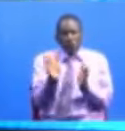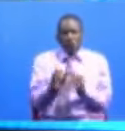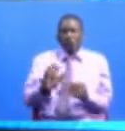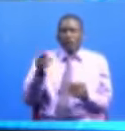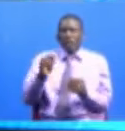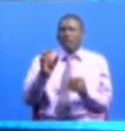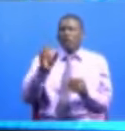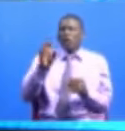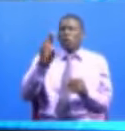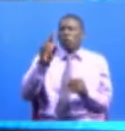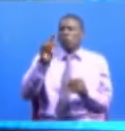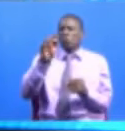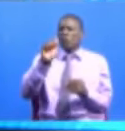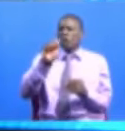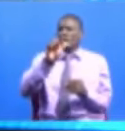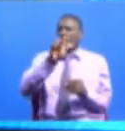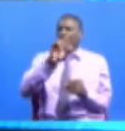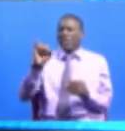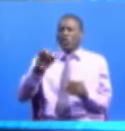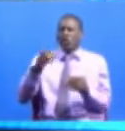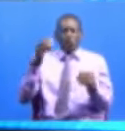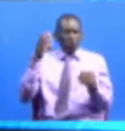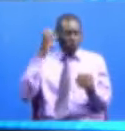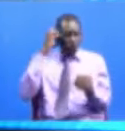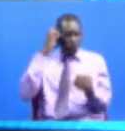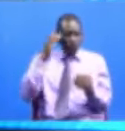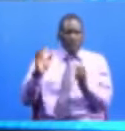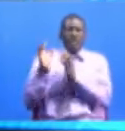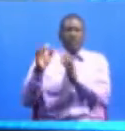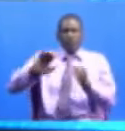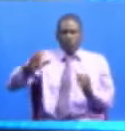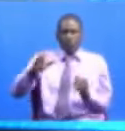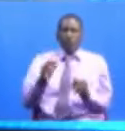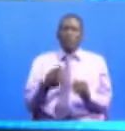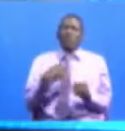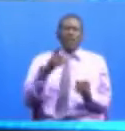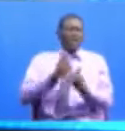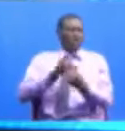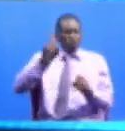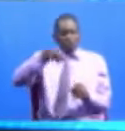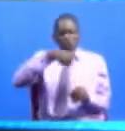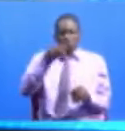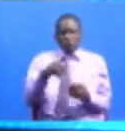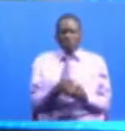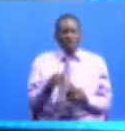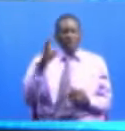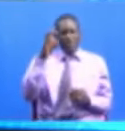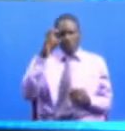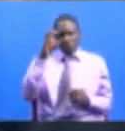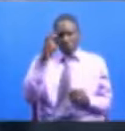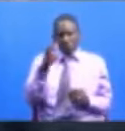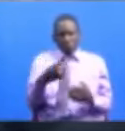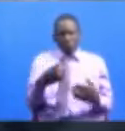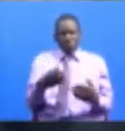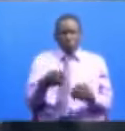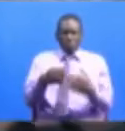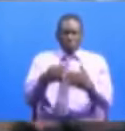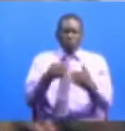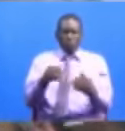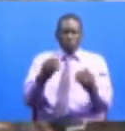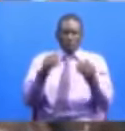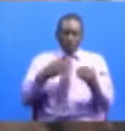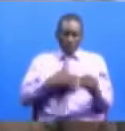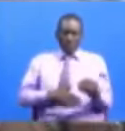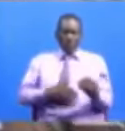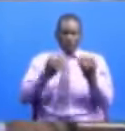Utali College in Vipingo, Kilifi County, have denied the charges. The suspects, who were arraigned before the Malindi Law